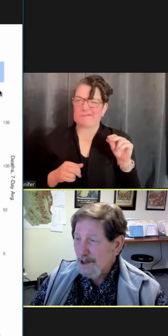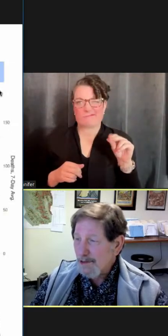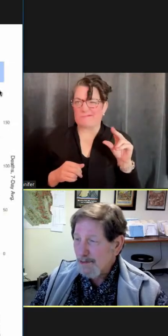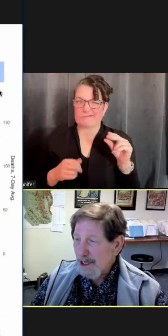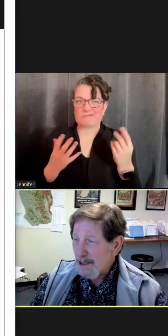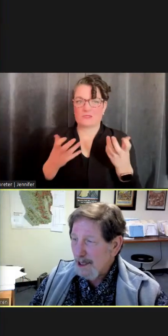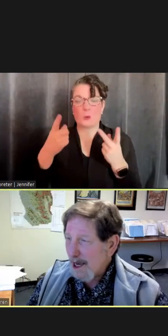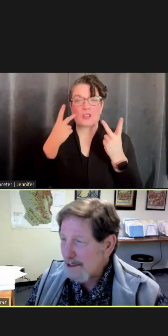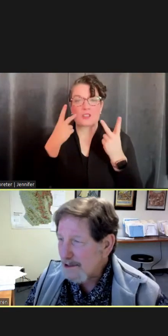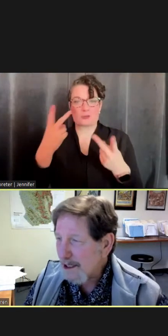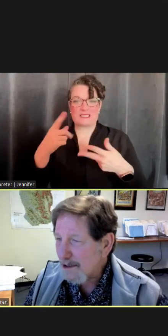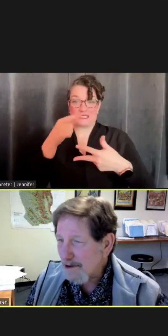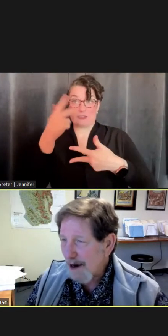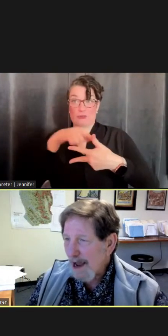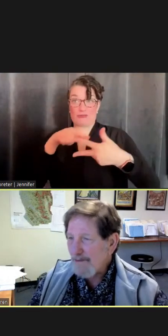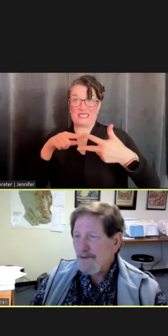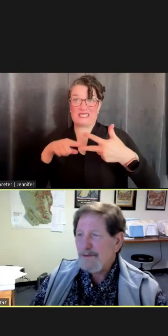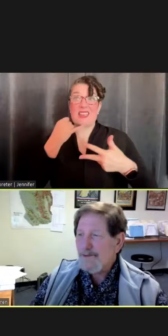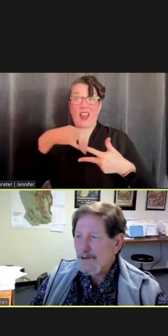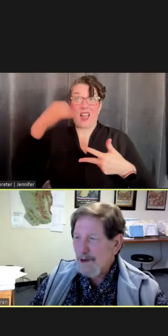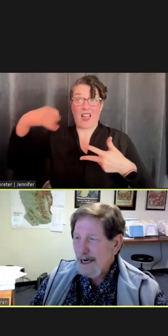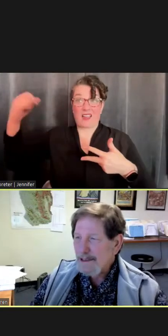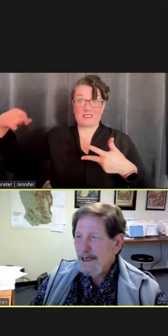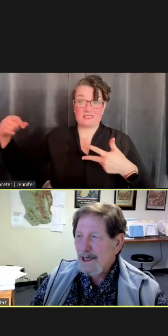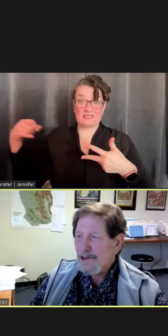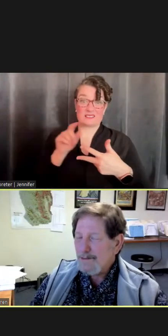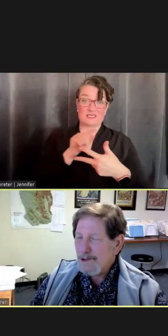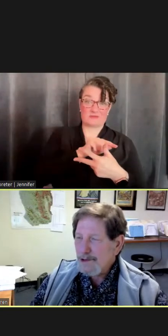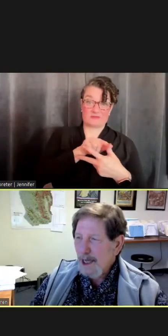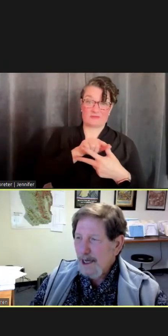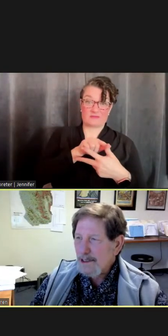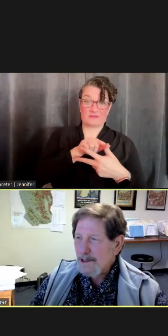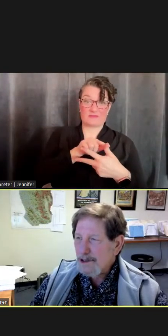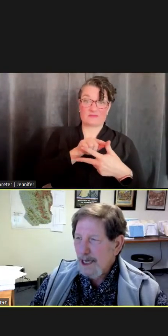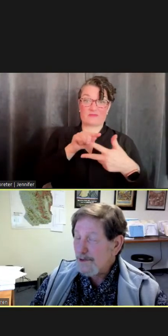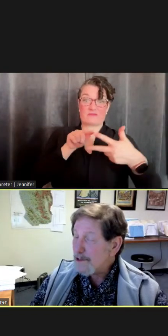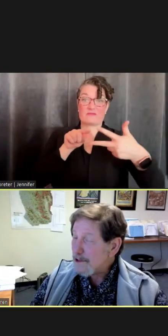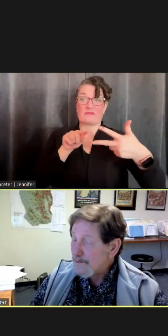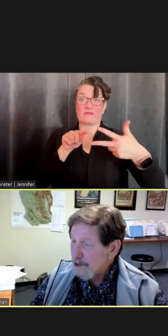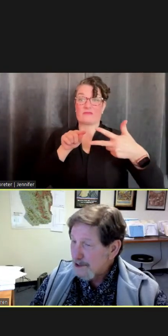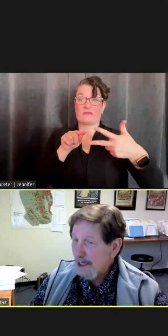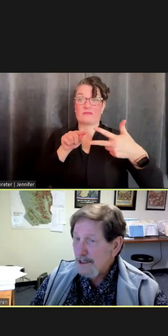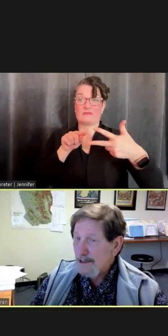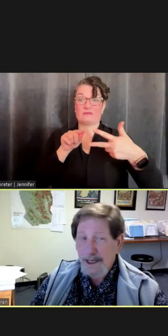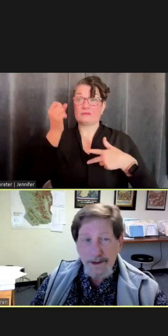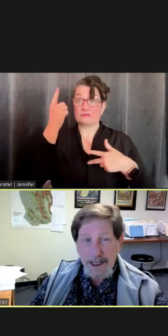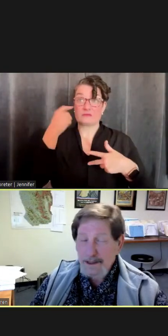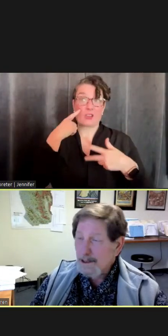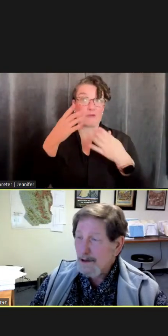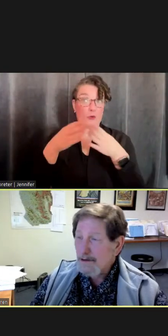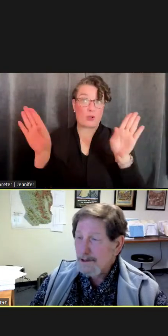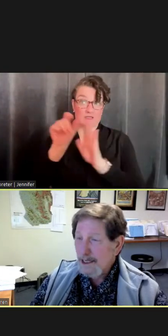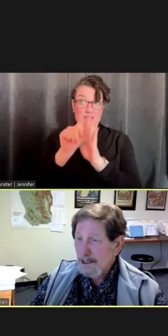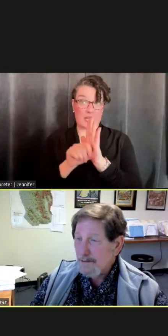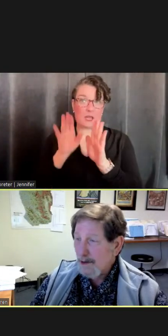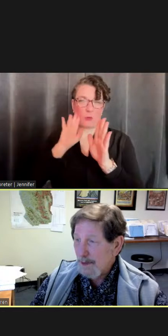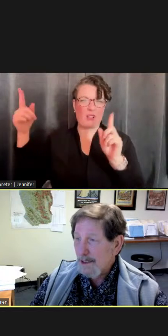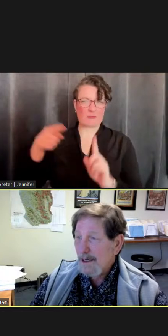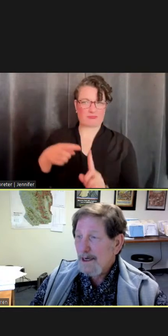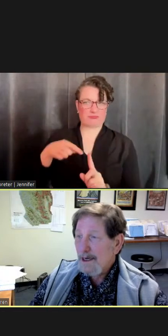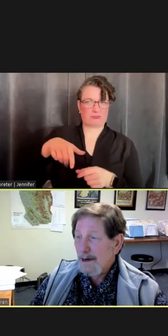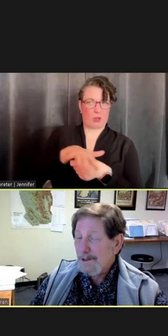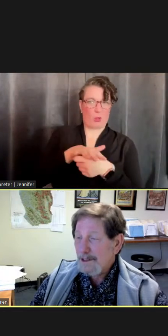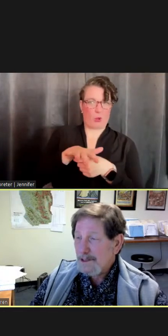these three lines on the graph from left to right. The blue line, and this is for the state data. We'll get to the local data in a